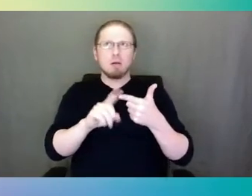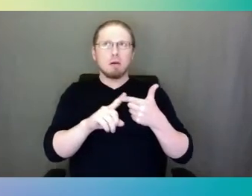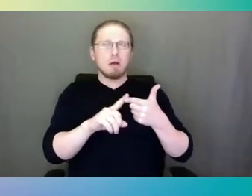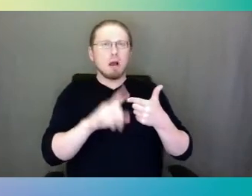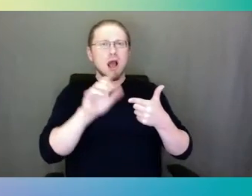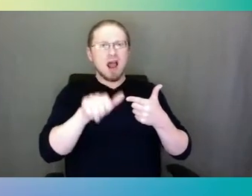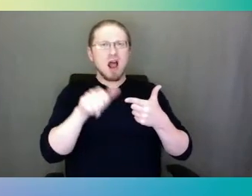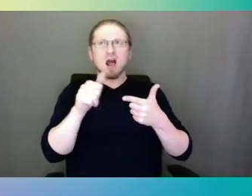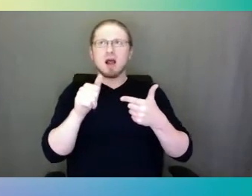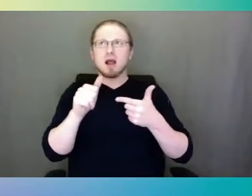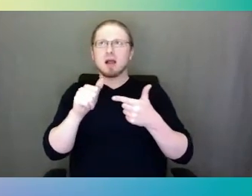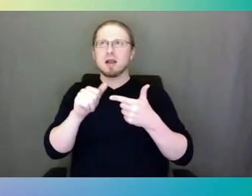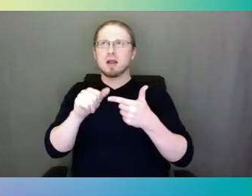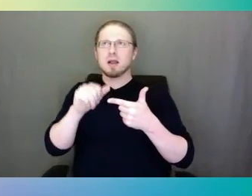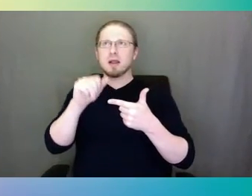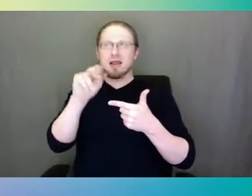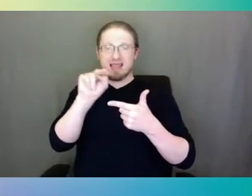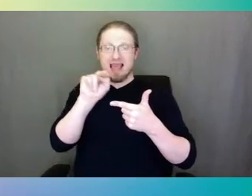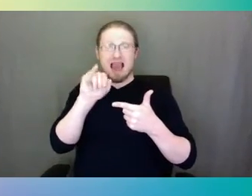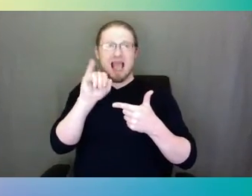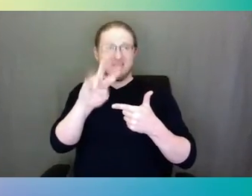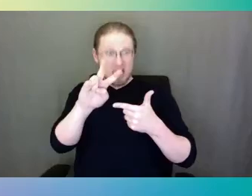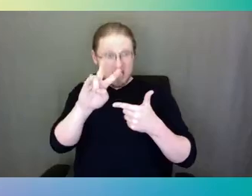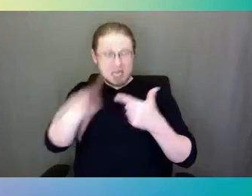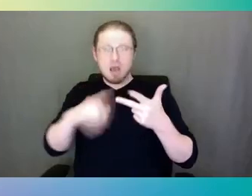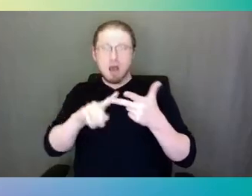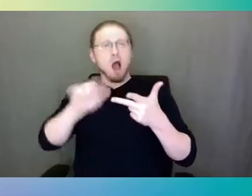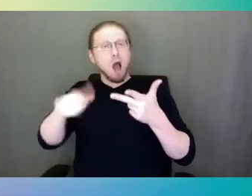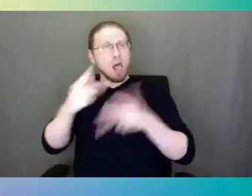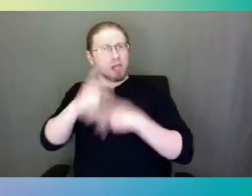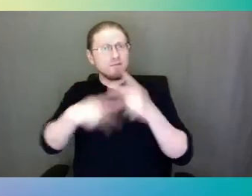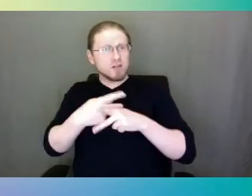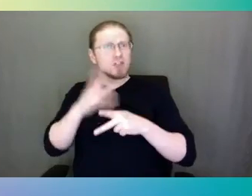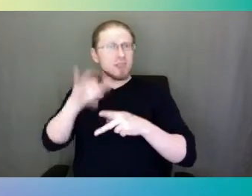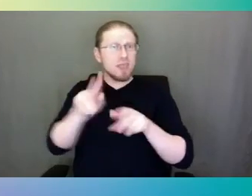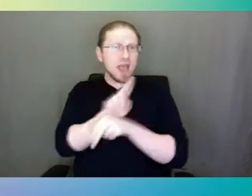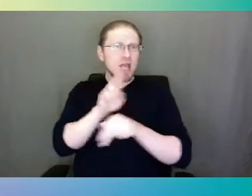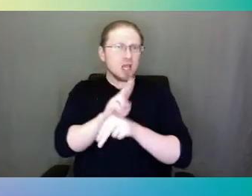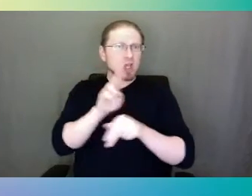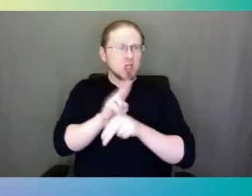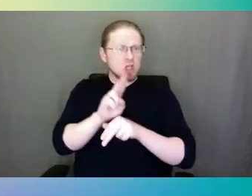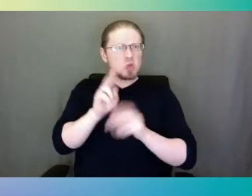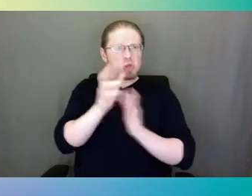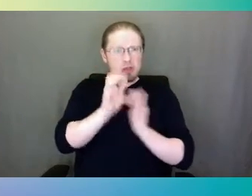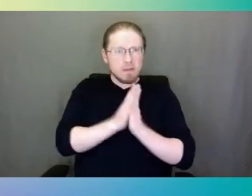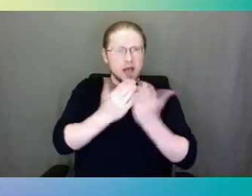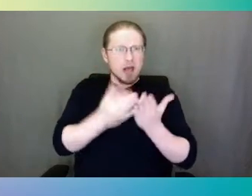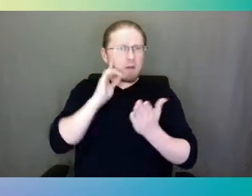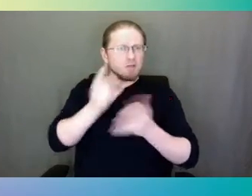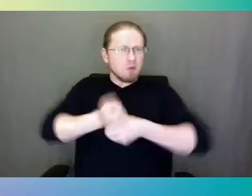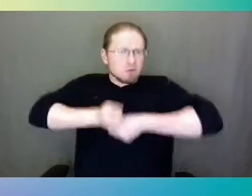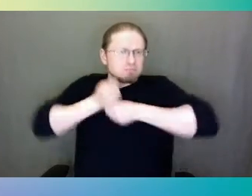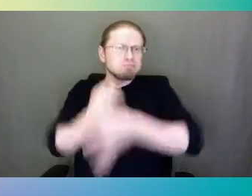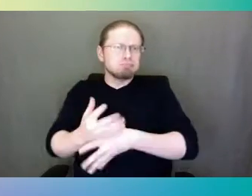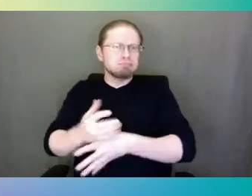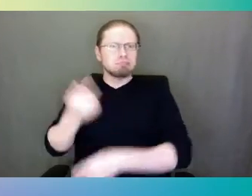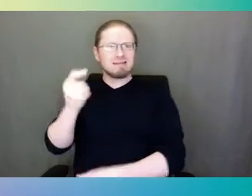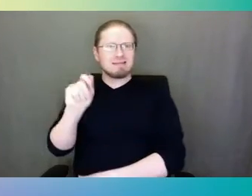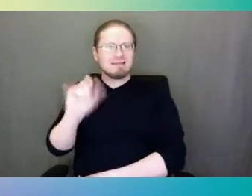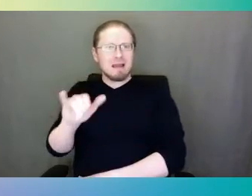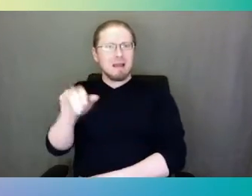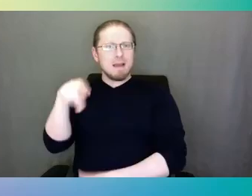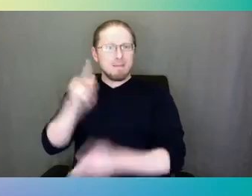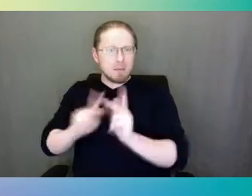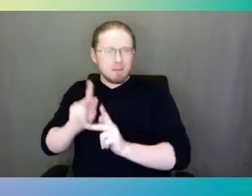gay people. So after the 1952 RSV was published, there were some major events that took